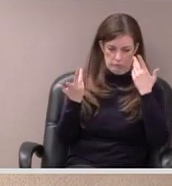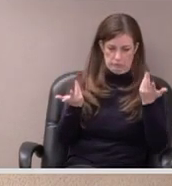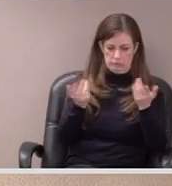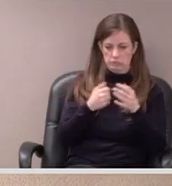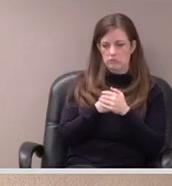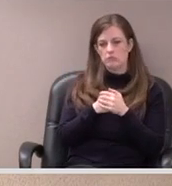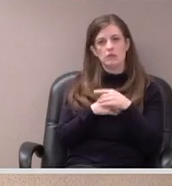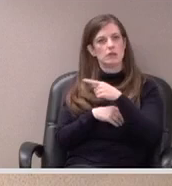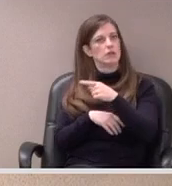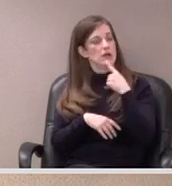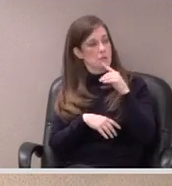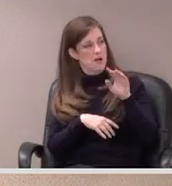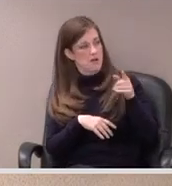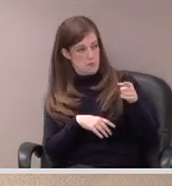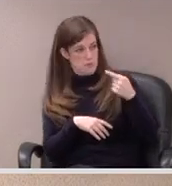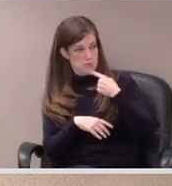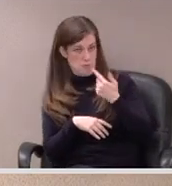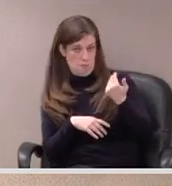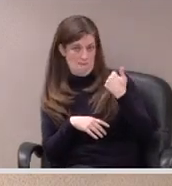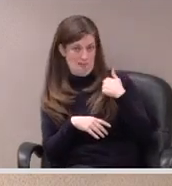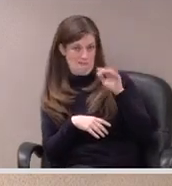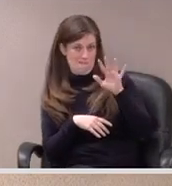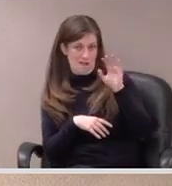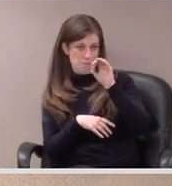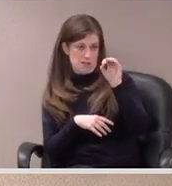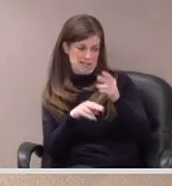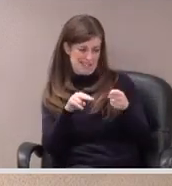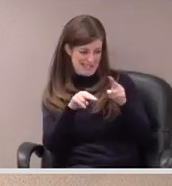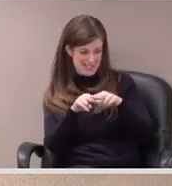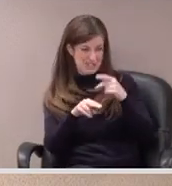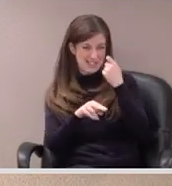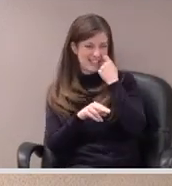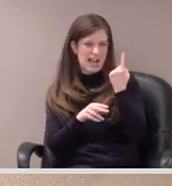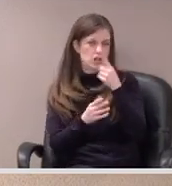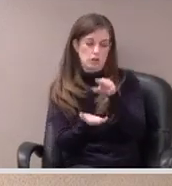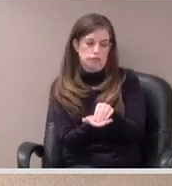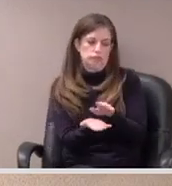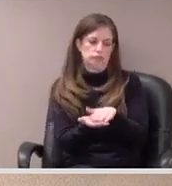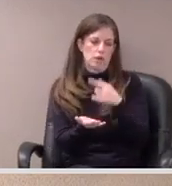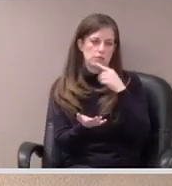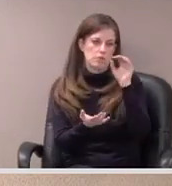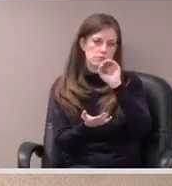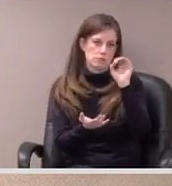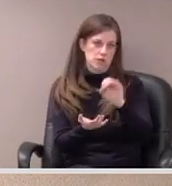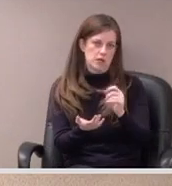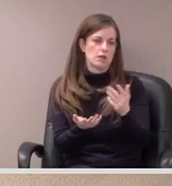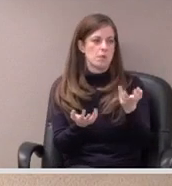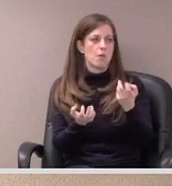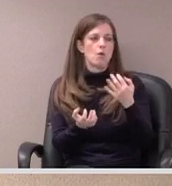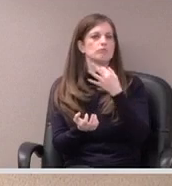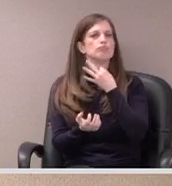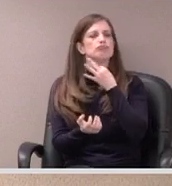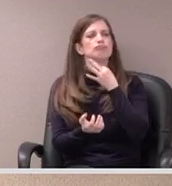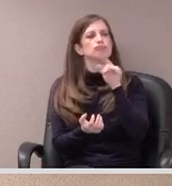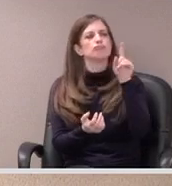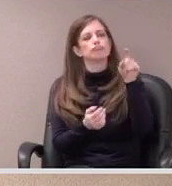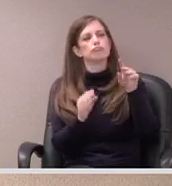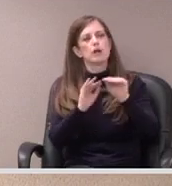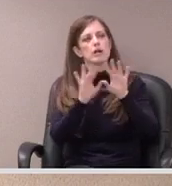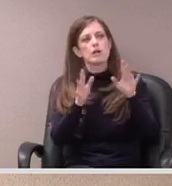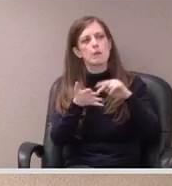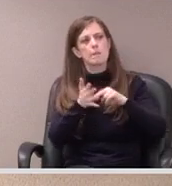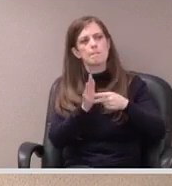there was a 5% increase, and I just wrote the percentage down, and I wanted to just kind of clarify what